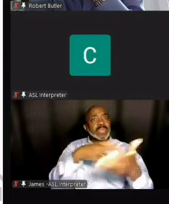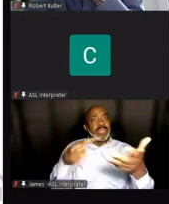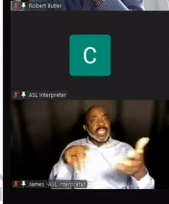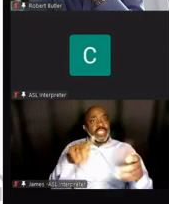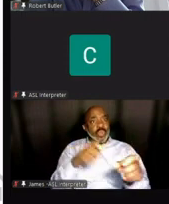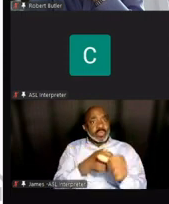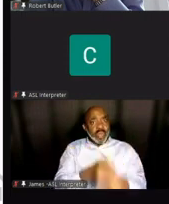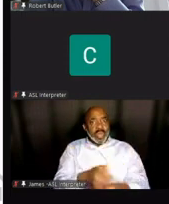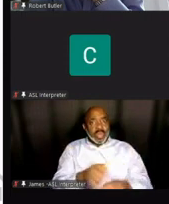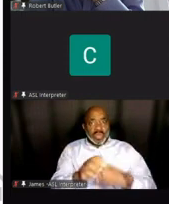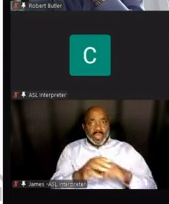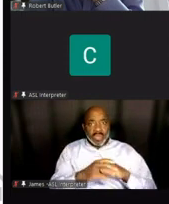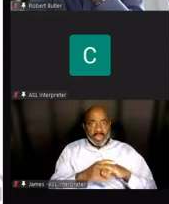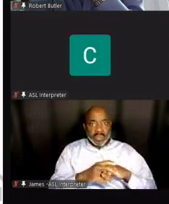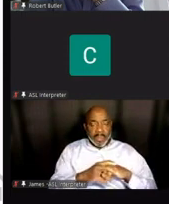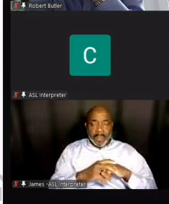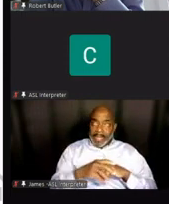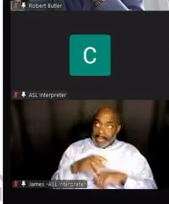Is there a time stipulation?